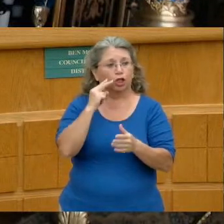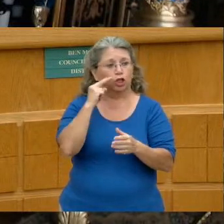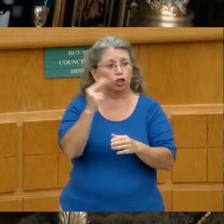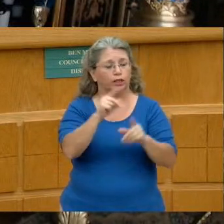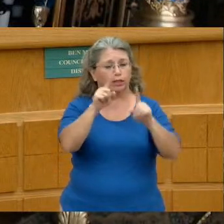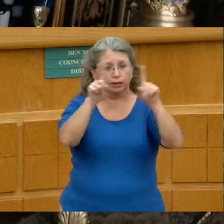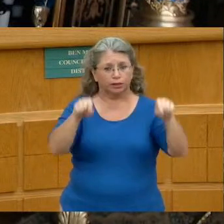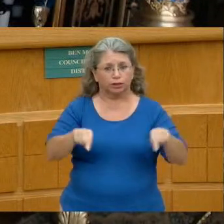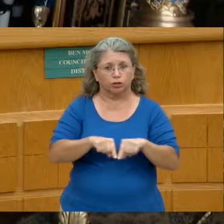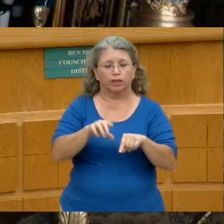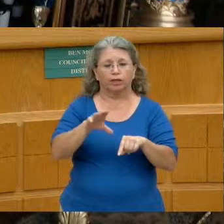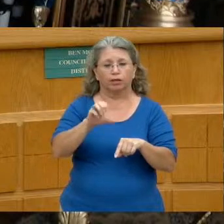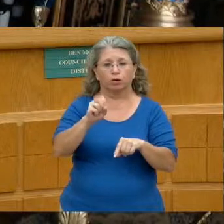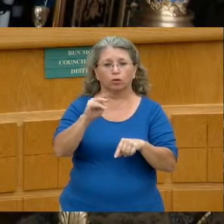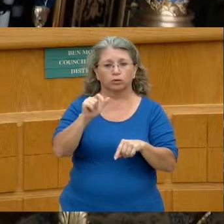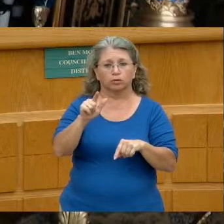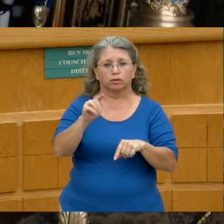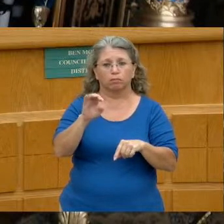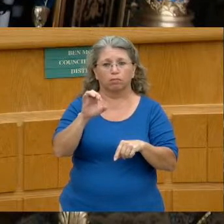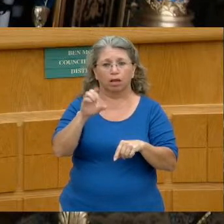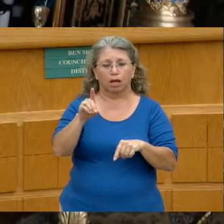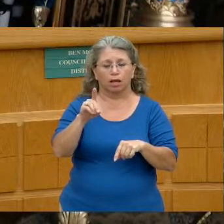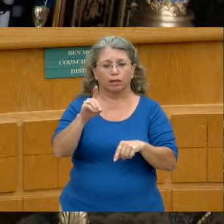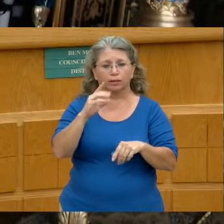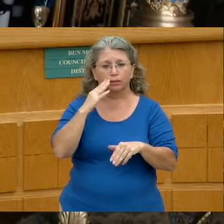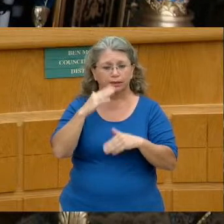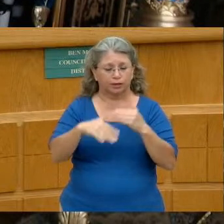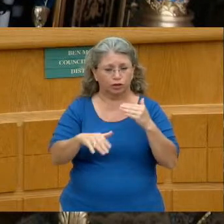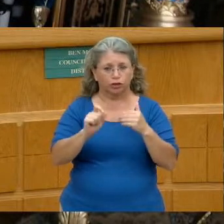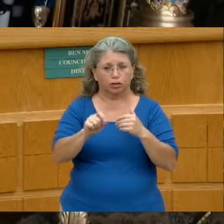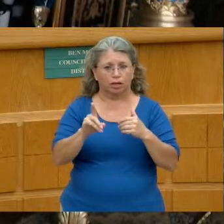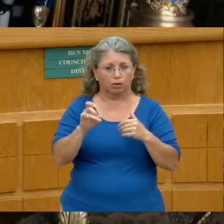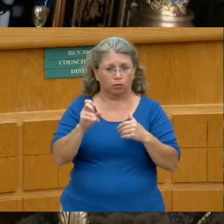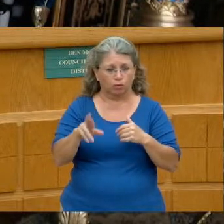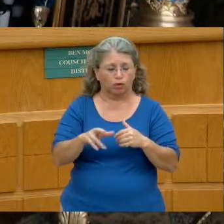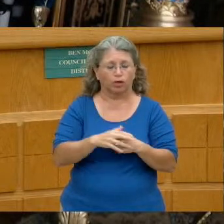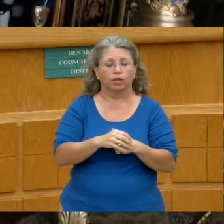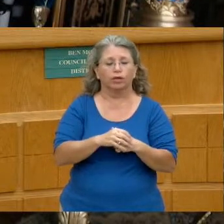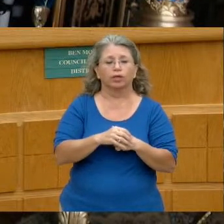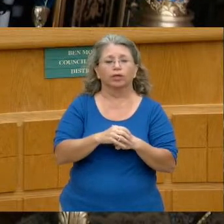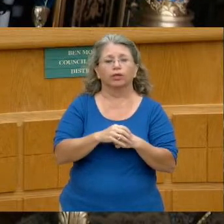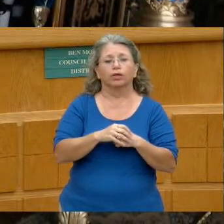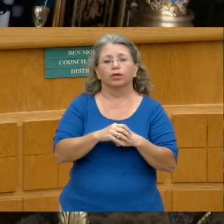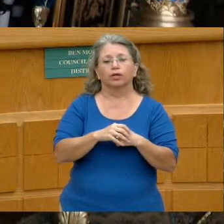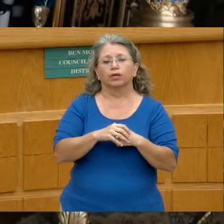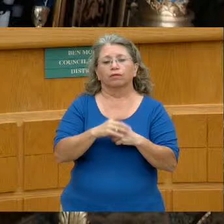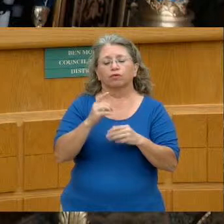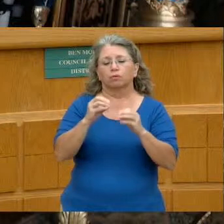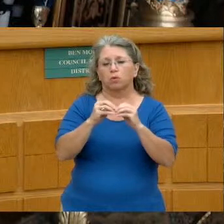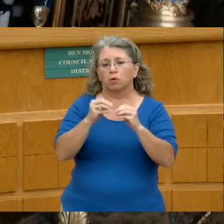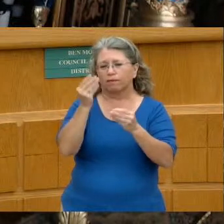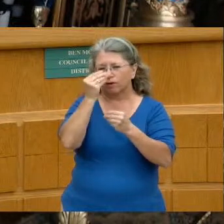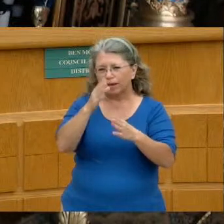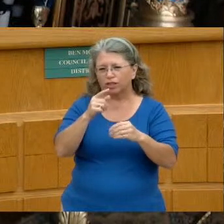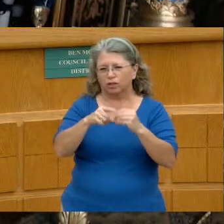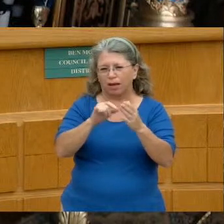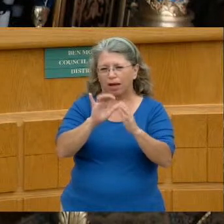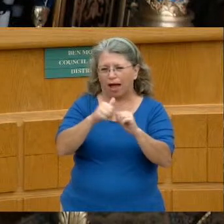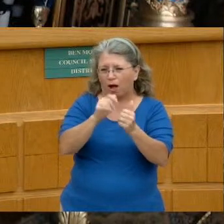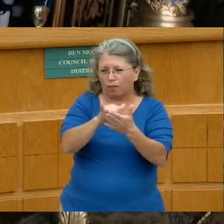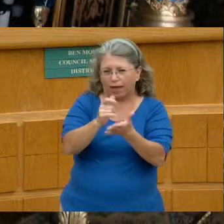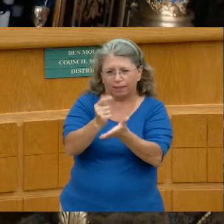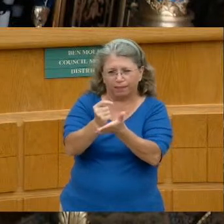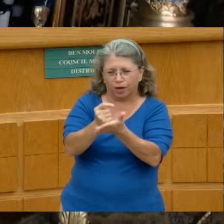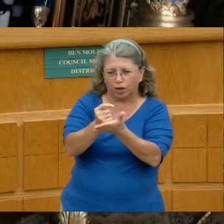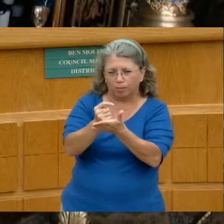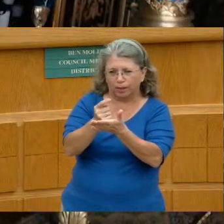It's coastalbedbloodcenter.org for more information about the process and a little bit about the therapy and how it works to